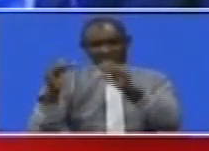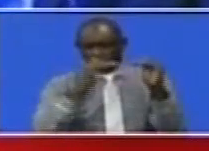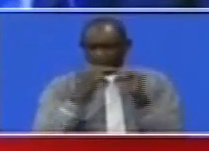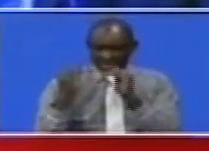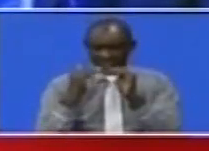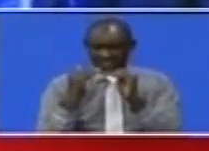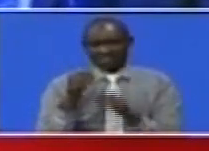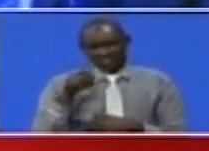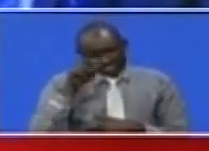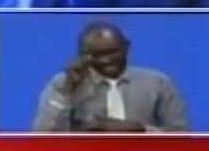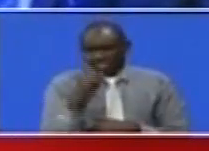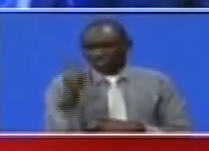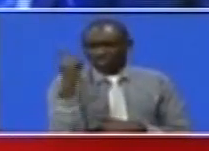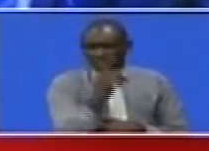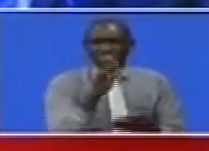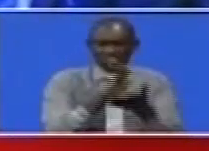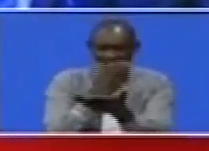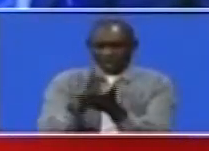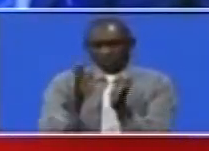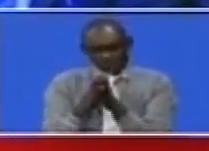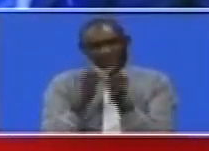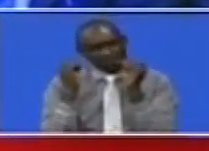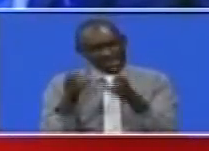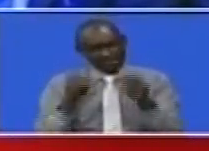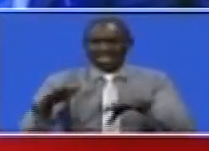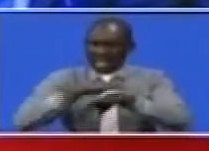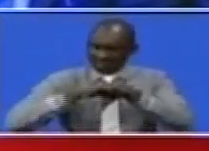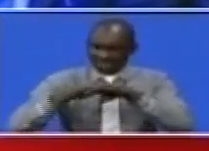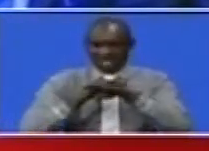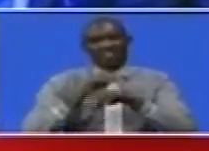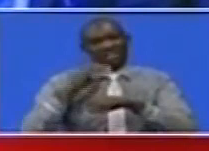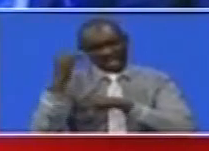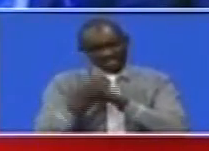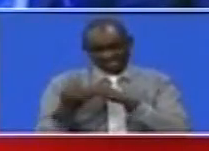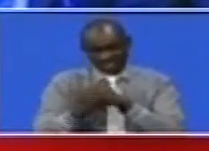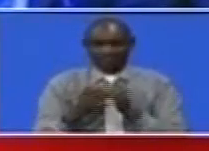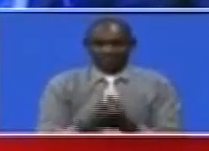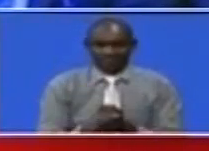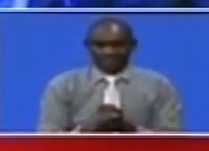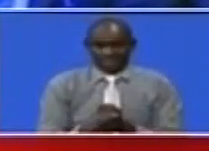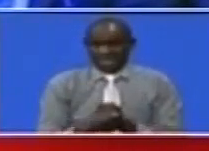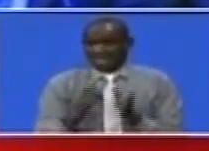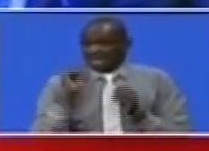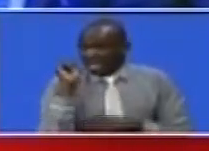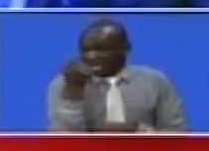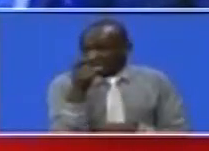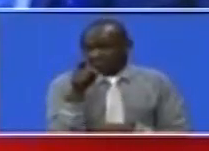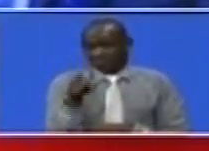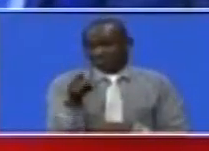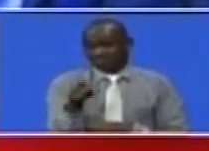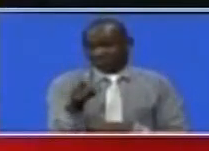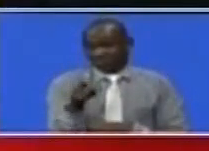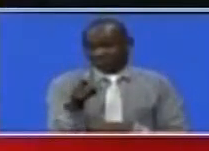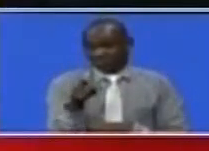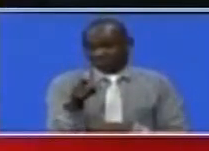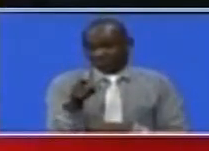one shared by many other African nations. Like Kenya, they